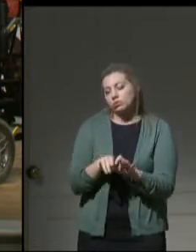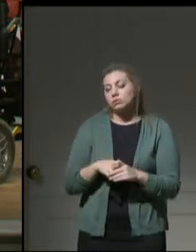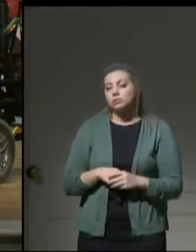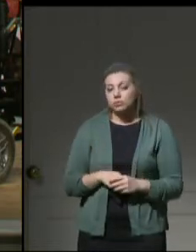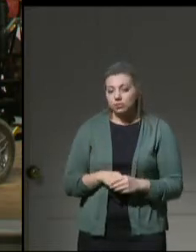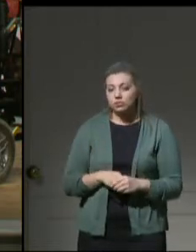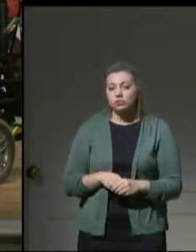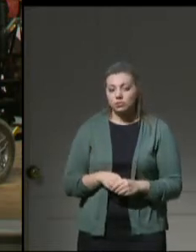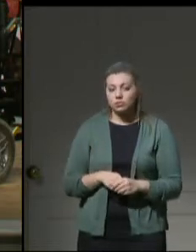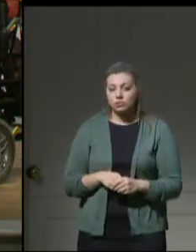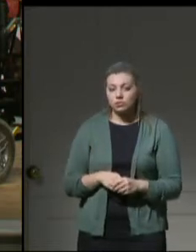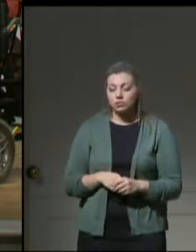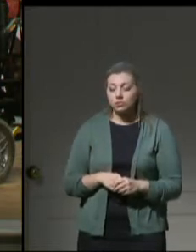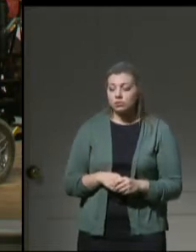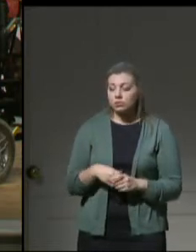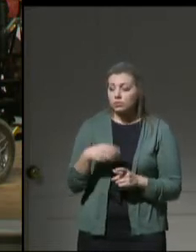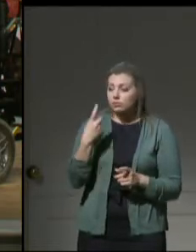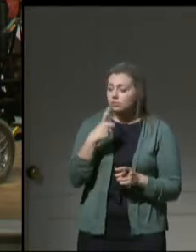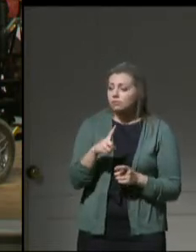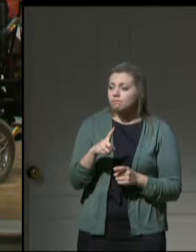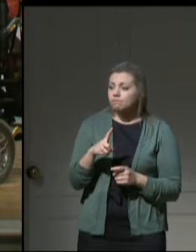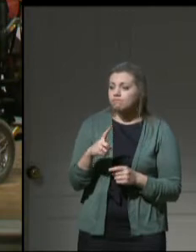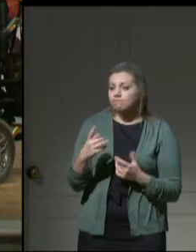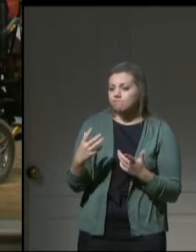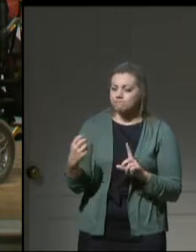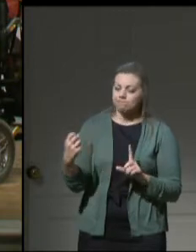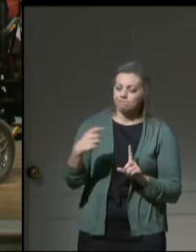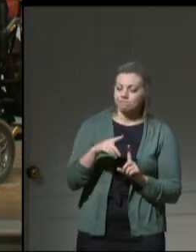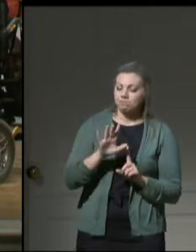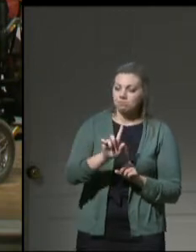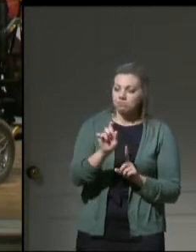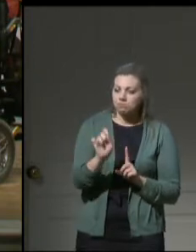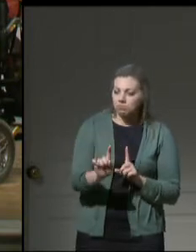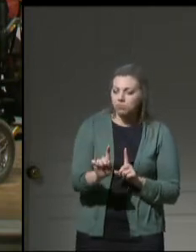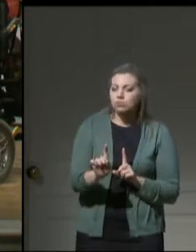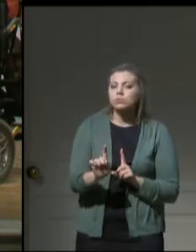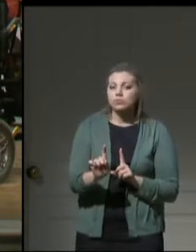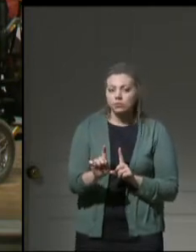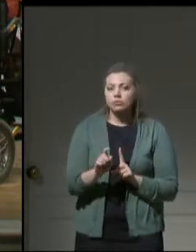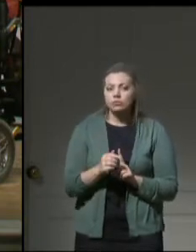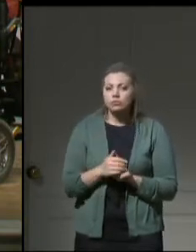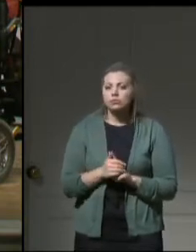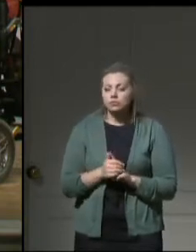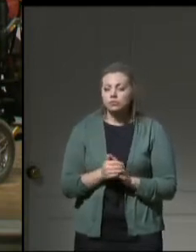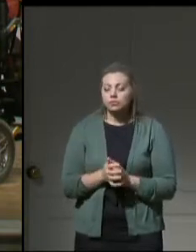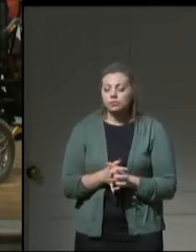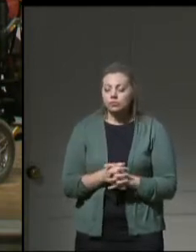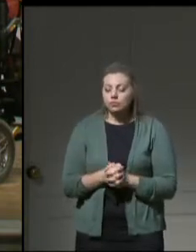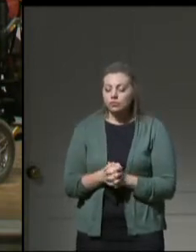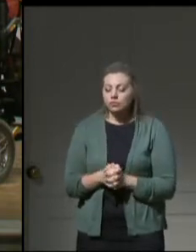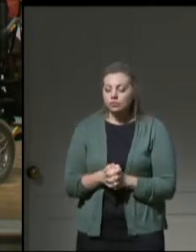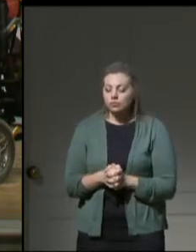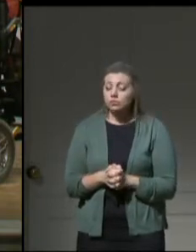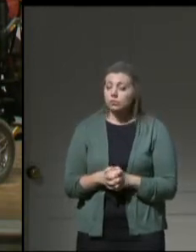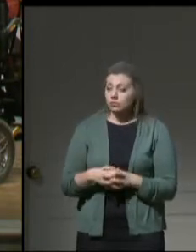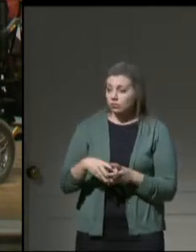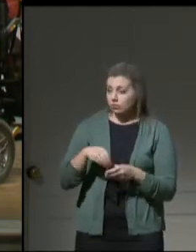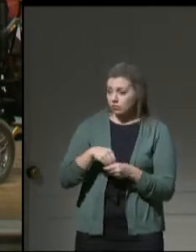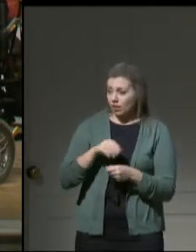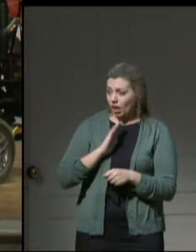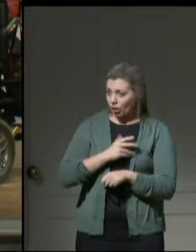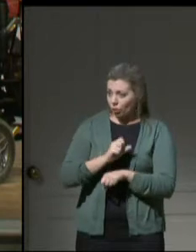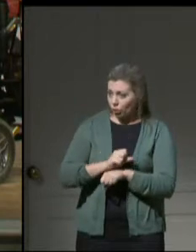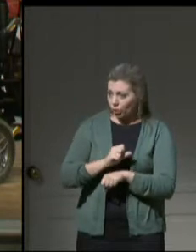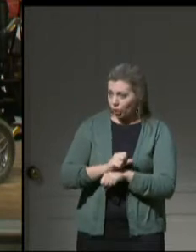And really, to kind of go back to your question, from our work, we pretty